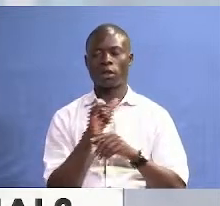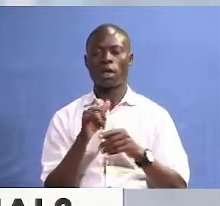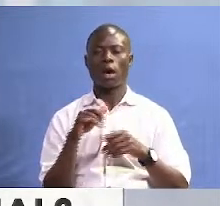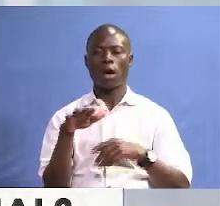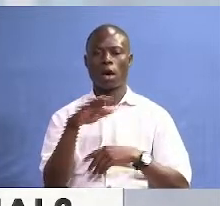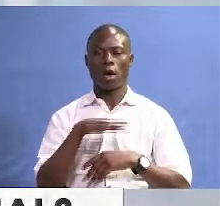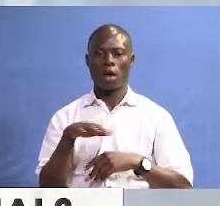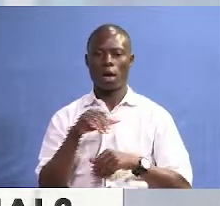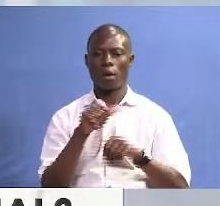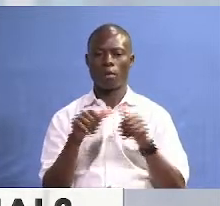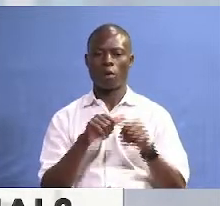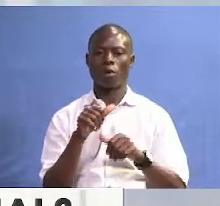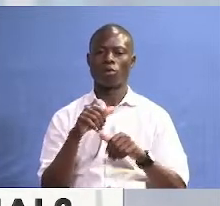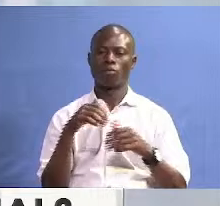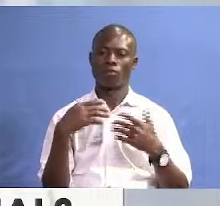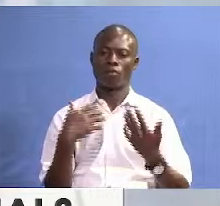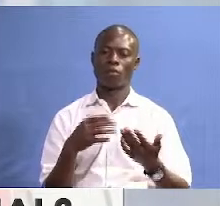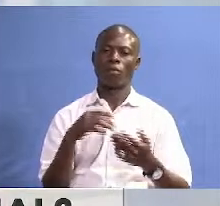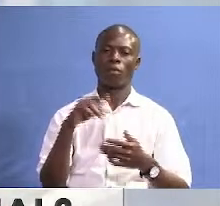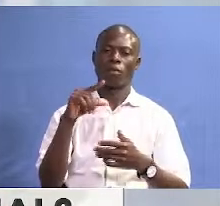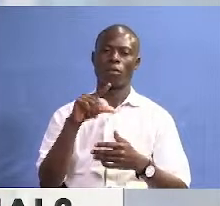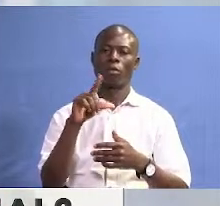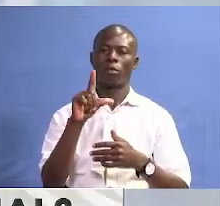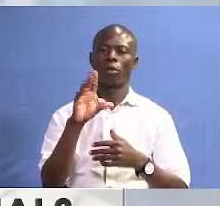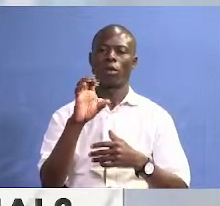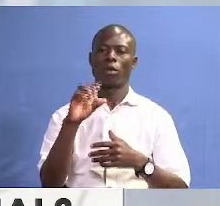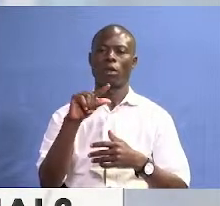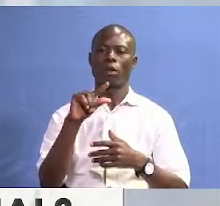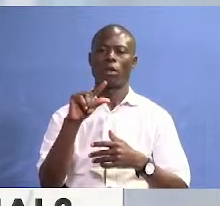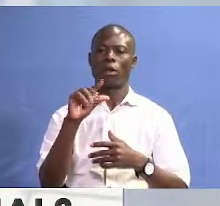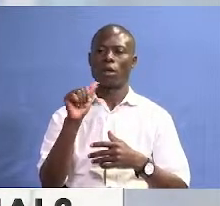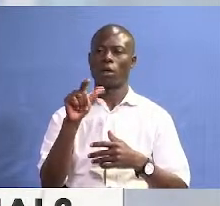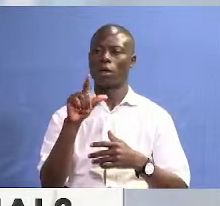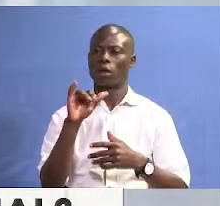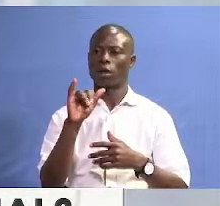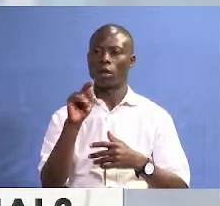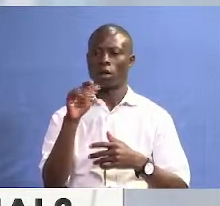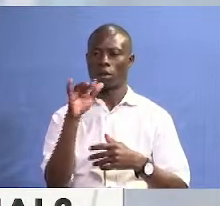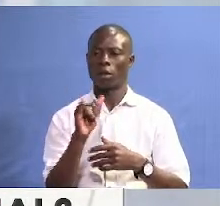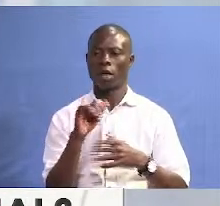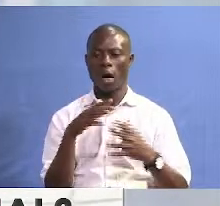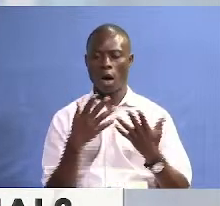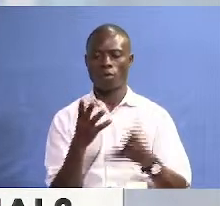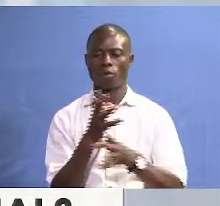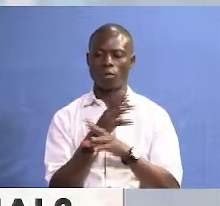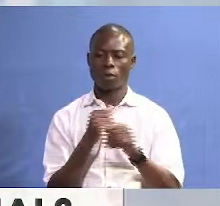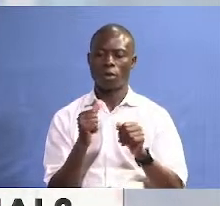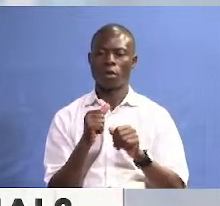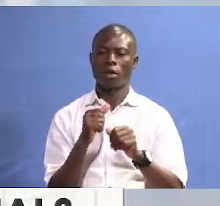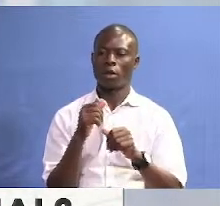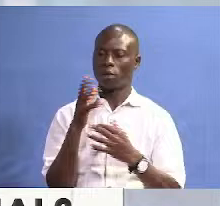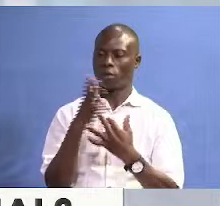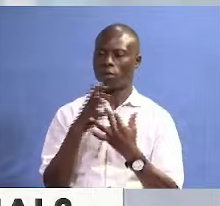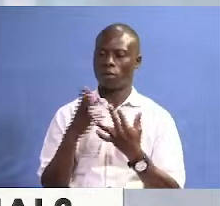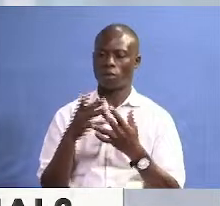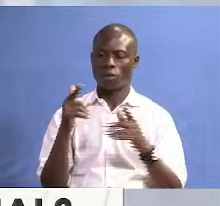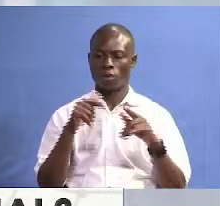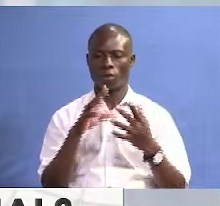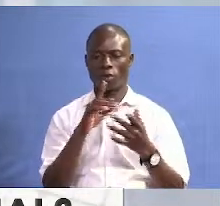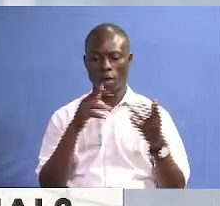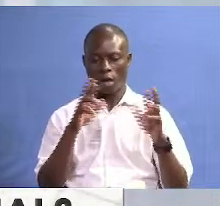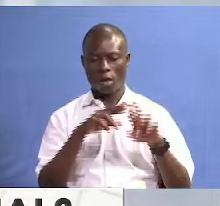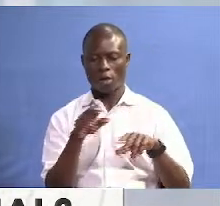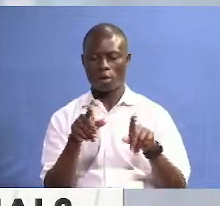the legality of the decision that President William Ruto took today that led to the sacking of at least